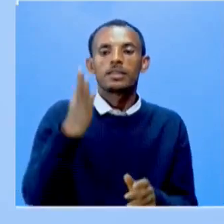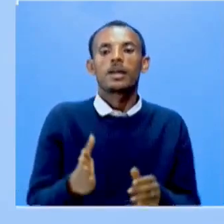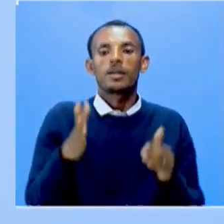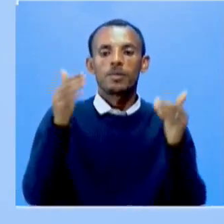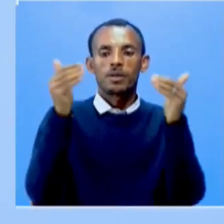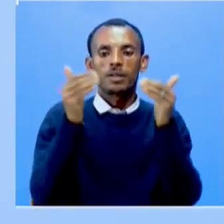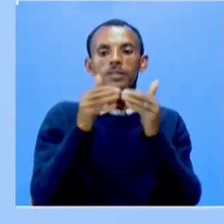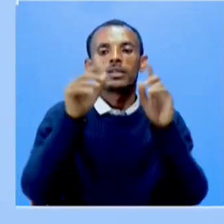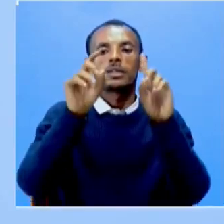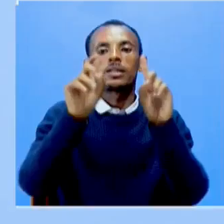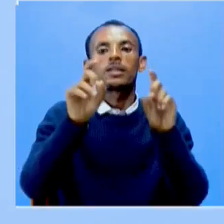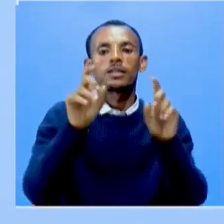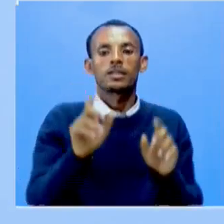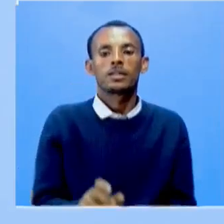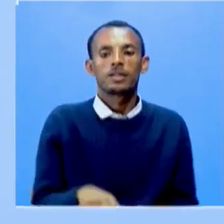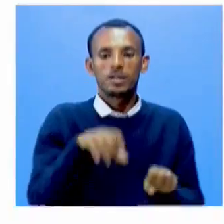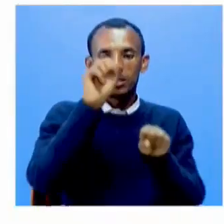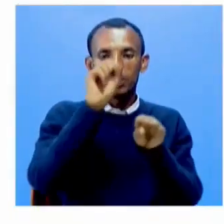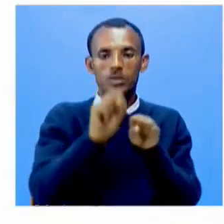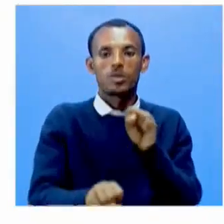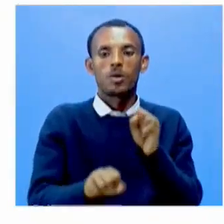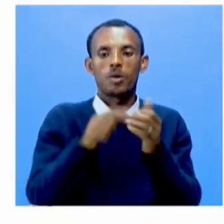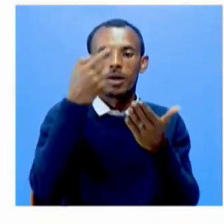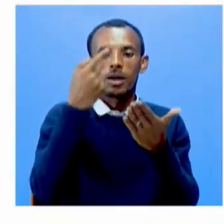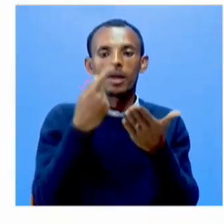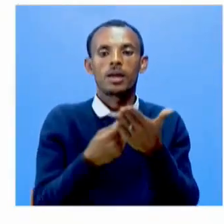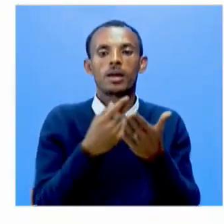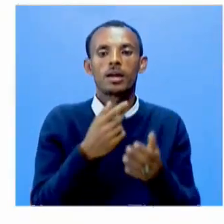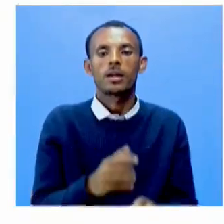test. So here,